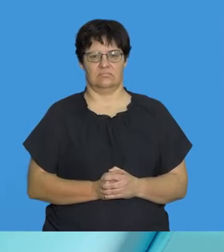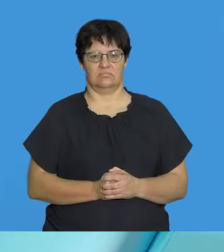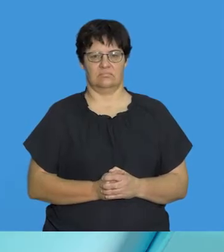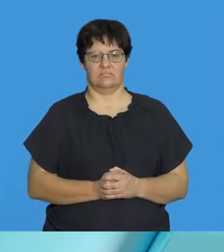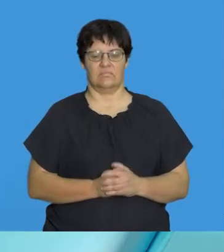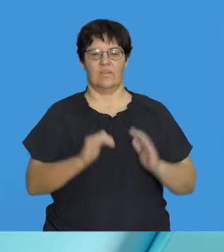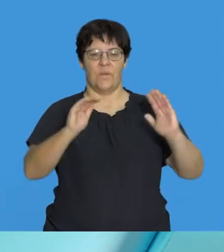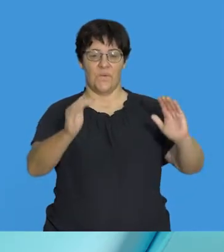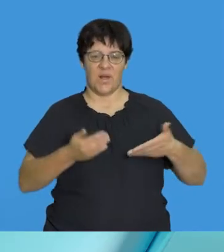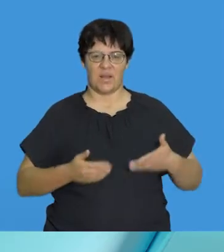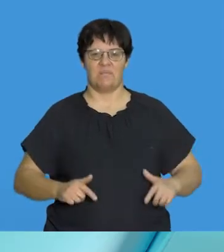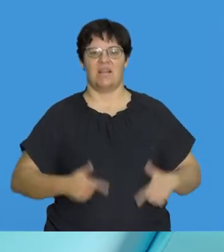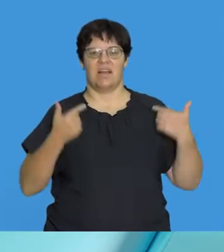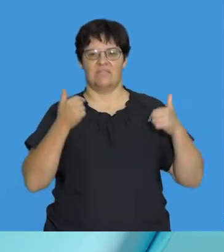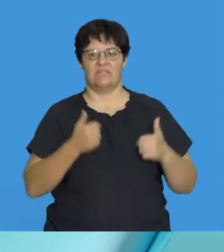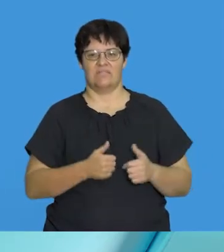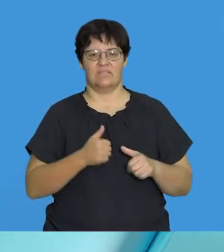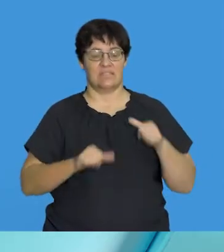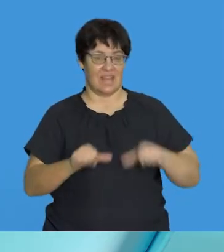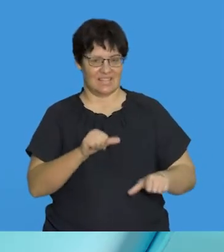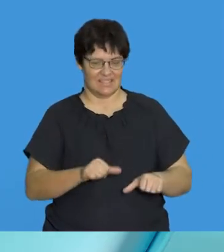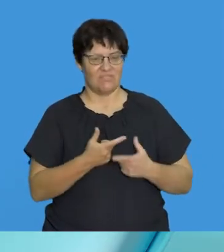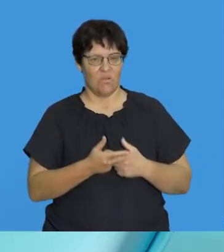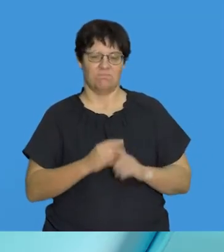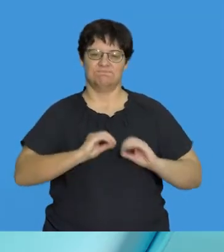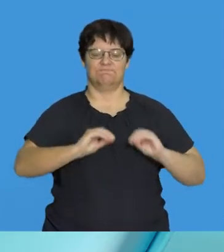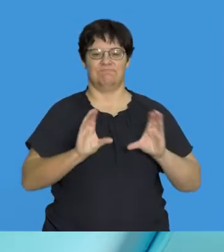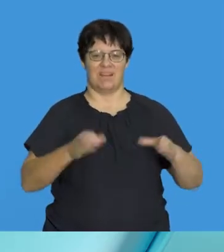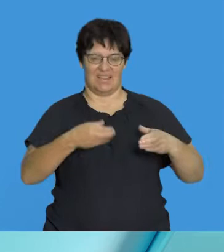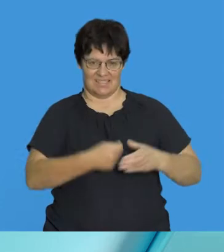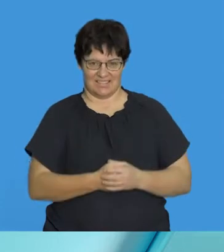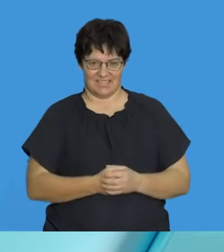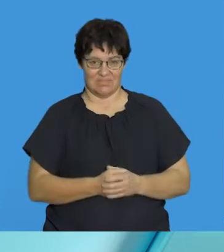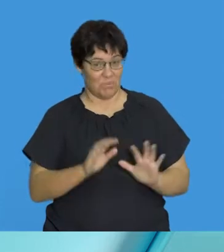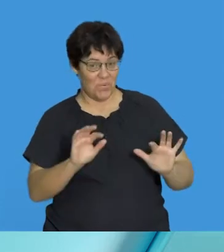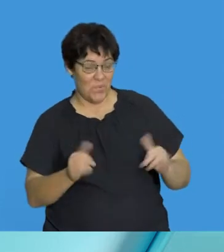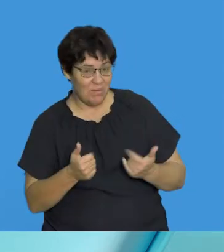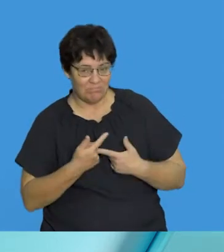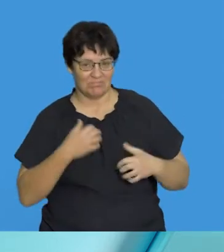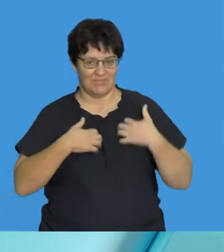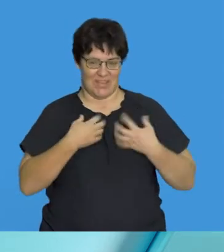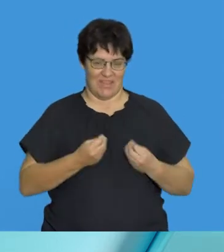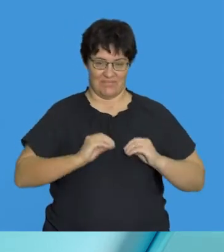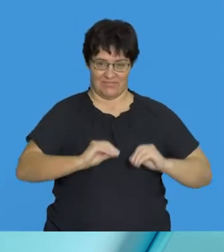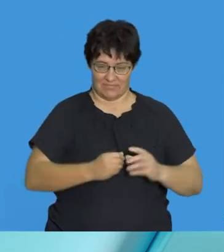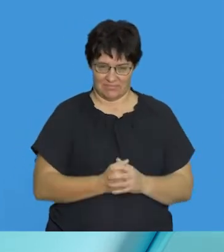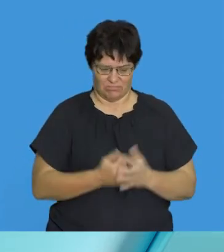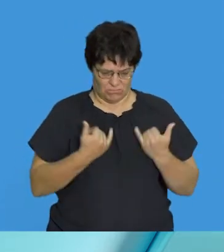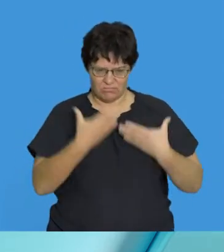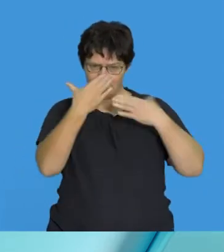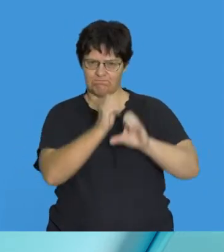Welcome, Life Science learners, to another installment. Trusted you guys are well and you're excited about the lesson today. What are we looking at